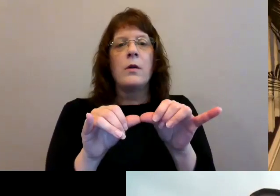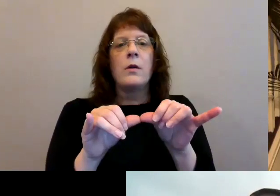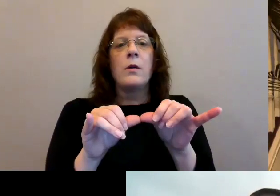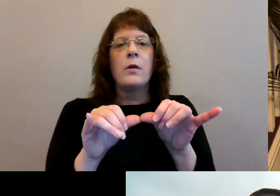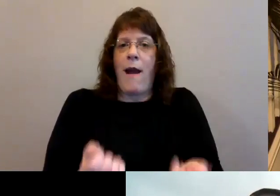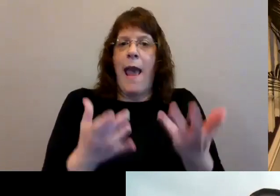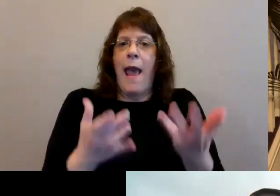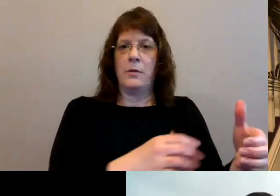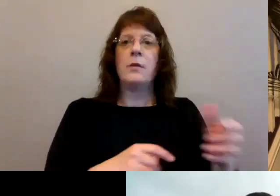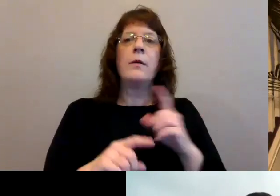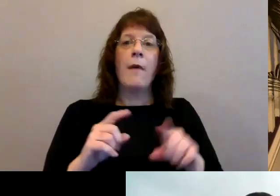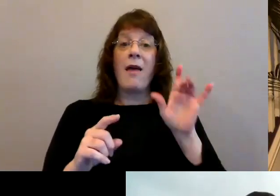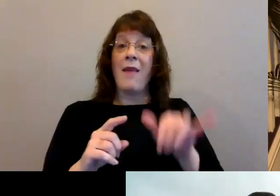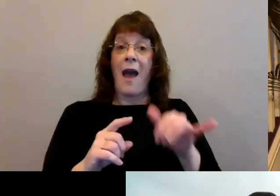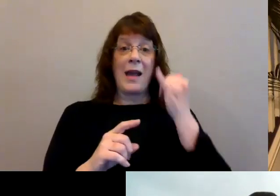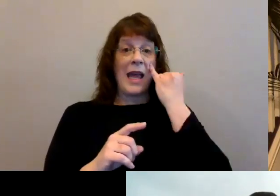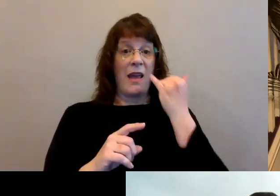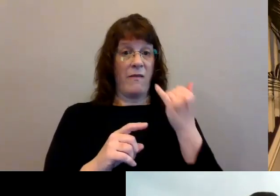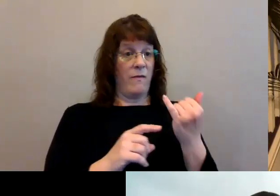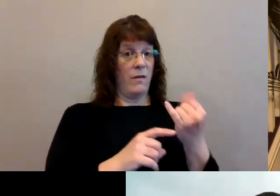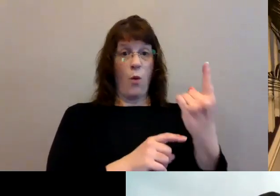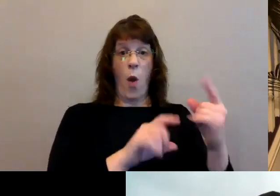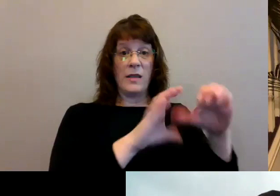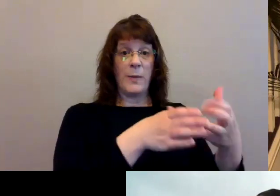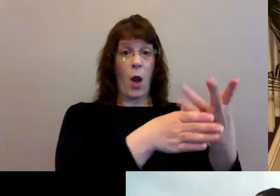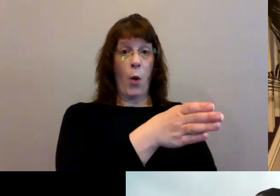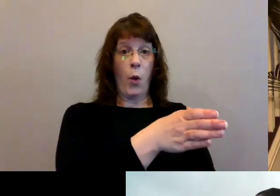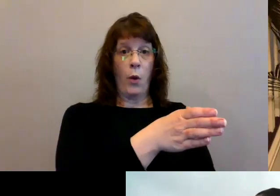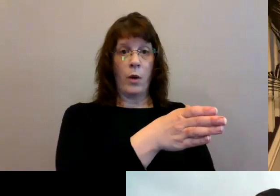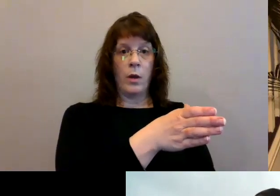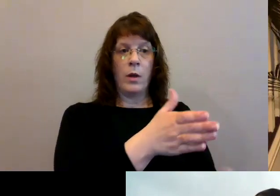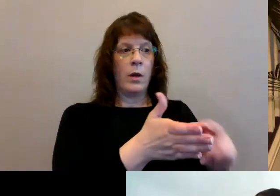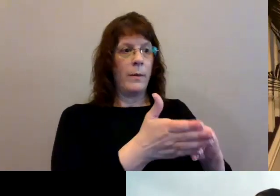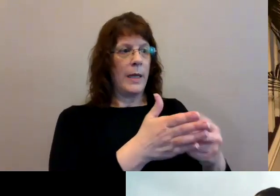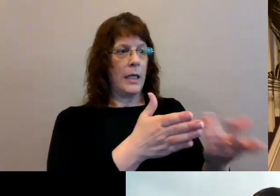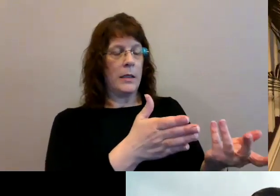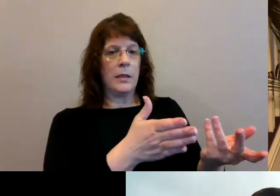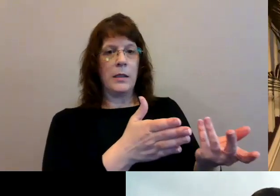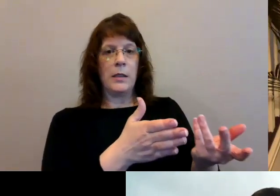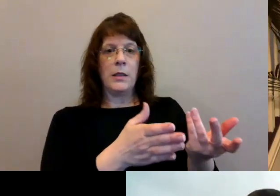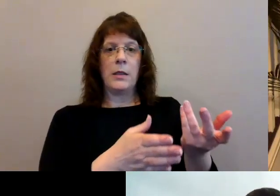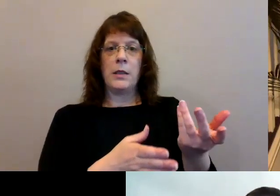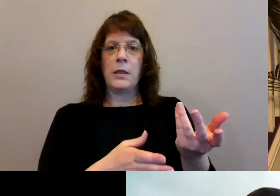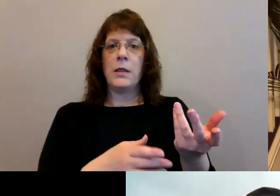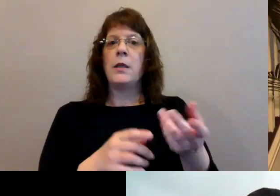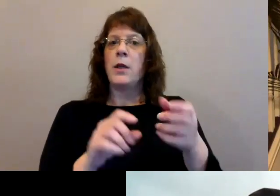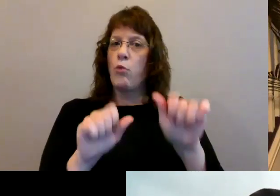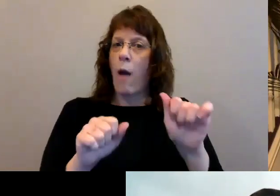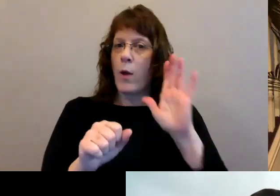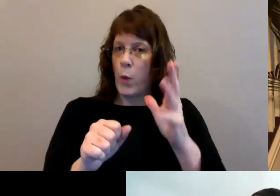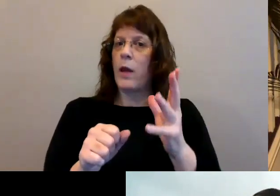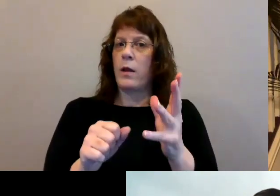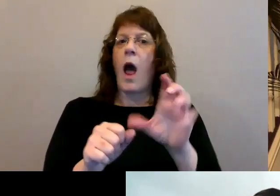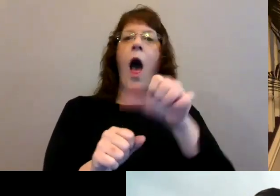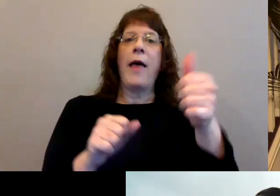or indirect consequence of that is when you lose a species, you're also highly likely to lose other species that are associated with